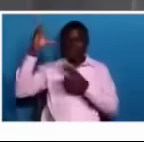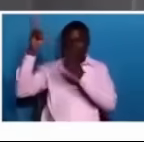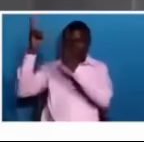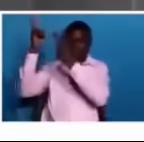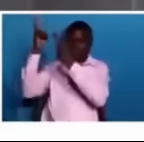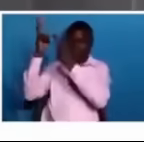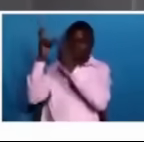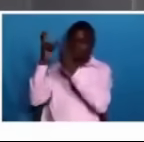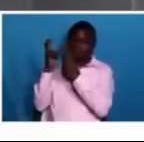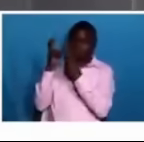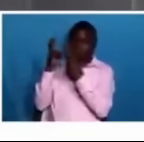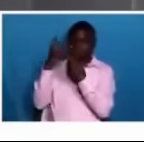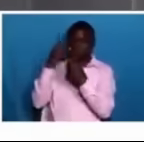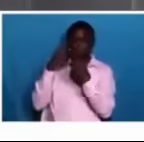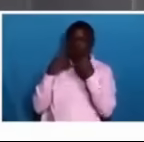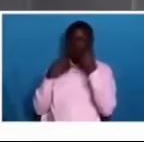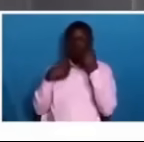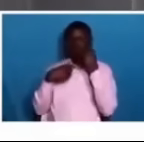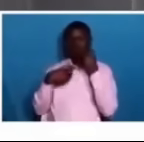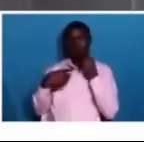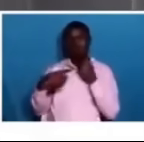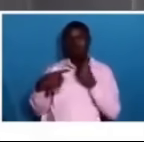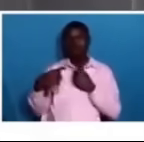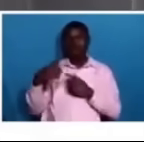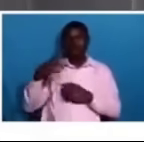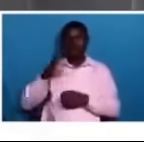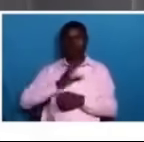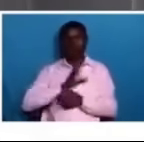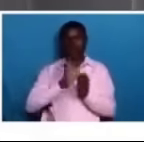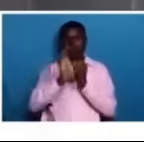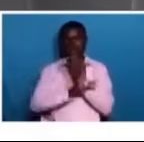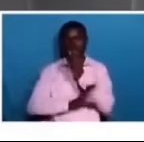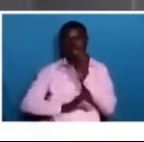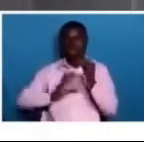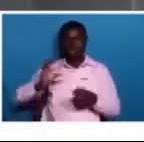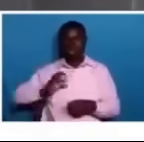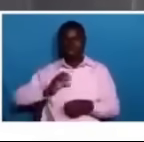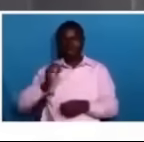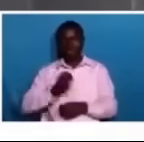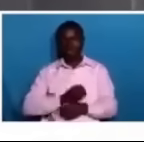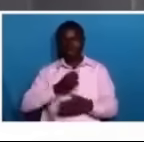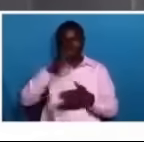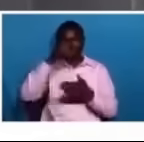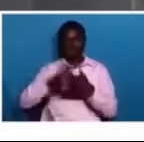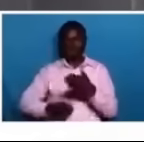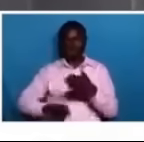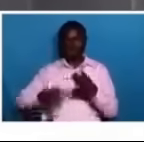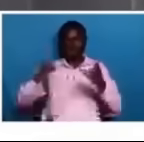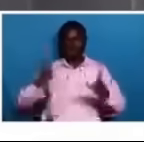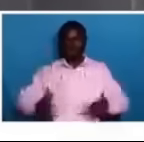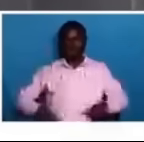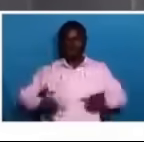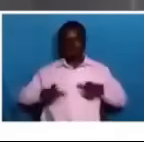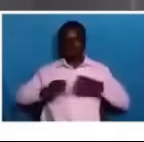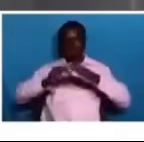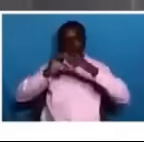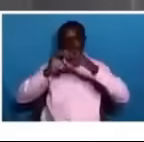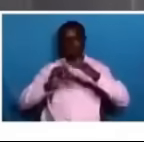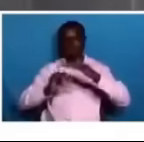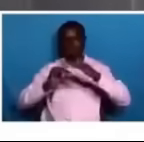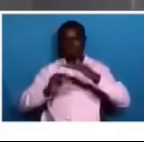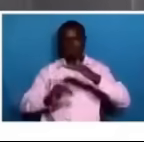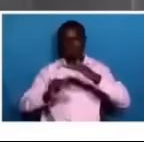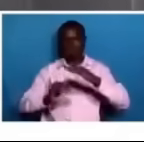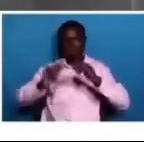cry of our country. The cost of living, the depreciation of the